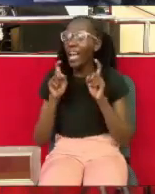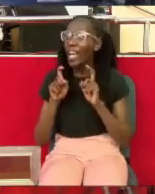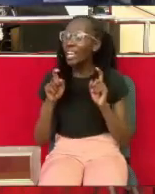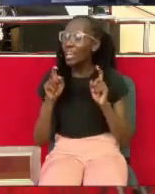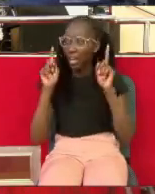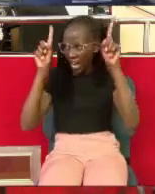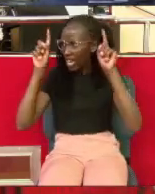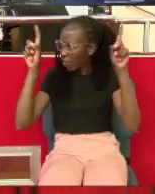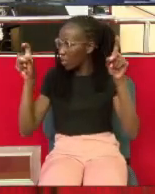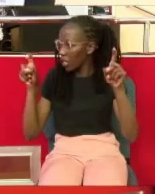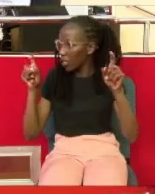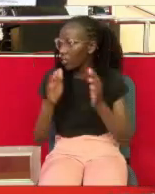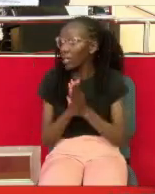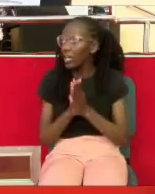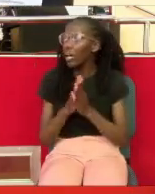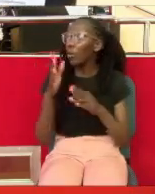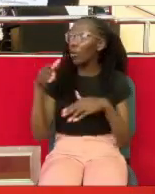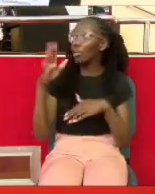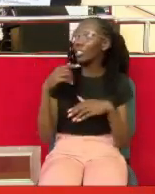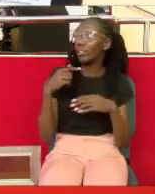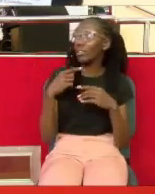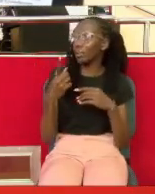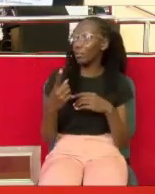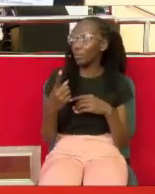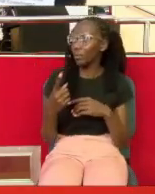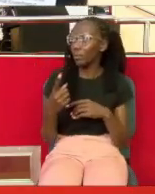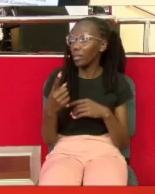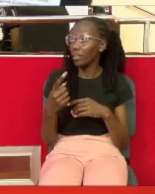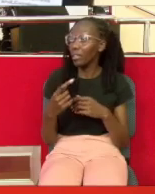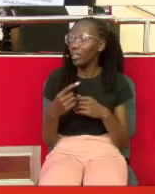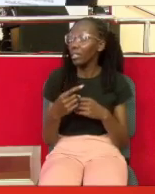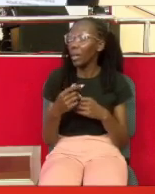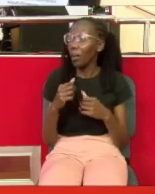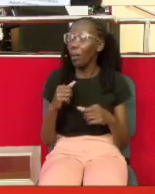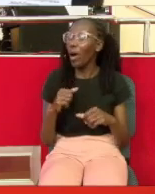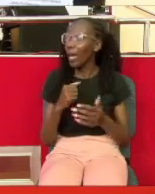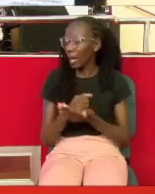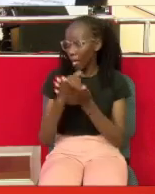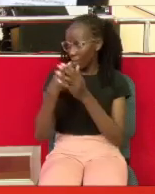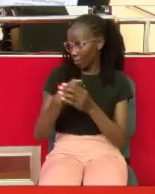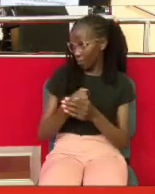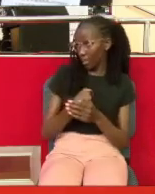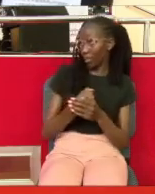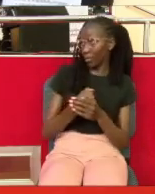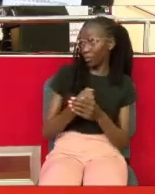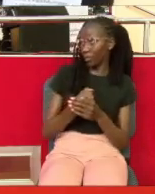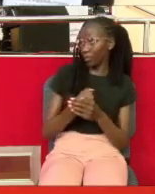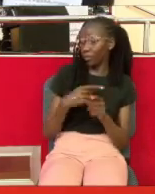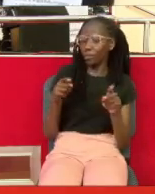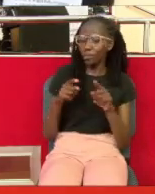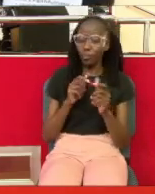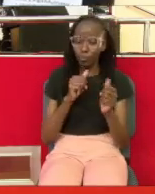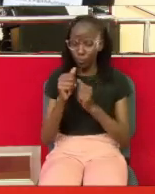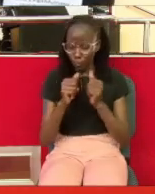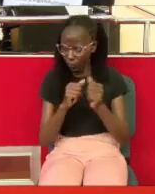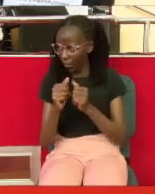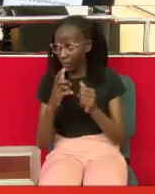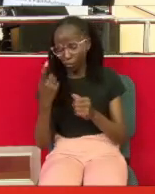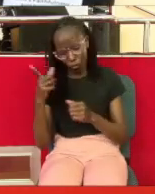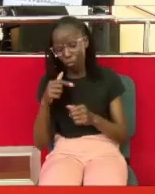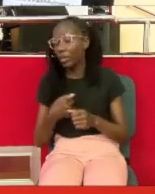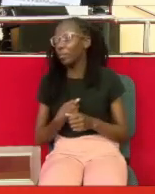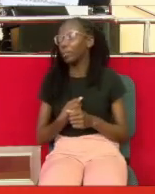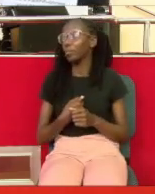tells me he will contend. Na anasema atakangana nao. He will contend with my enemies. Atakangana na adui zangu. That which looks impossible.